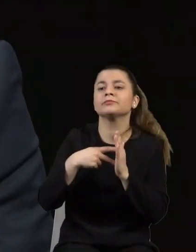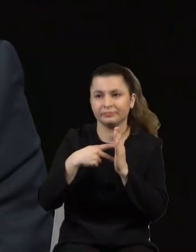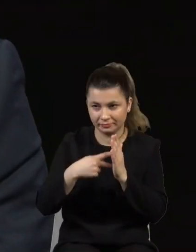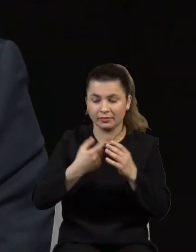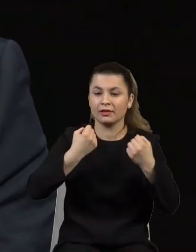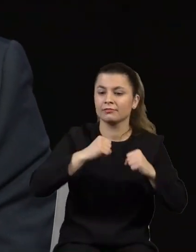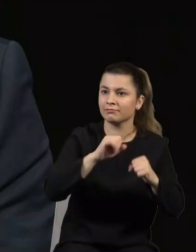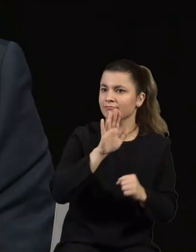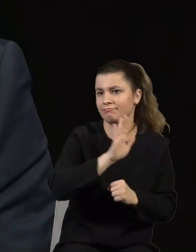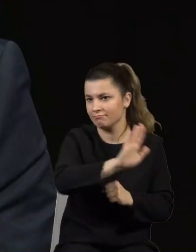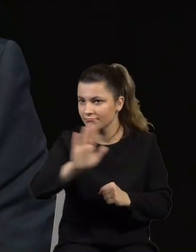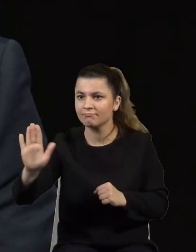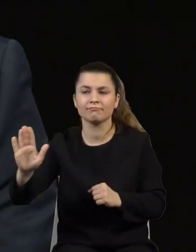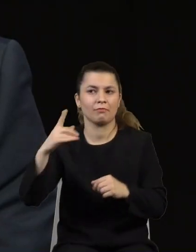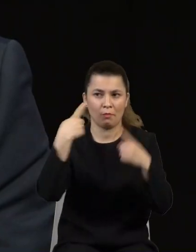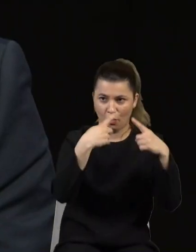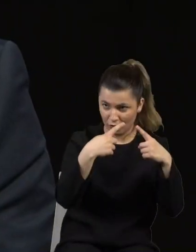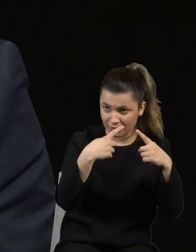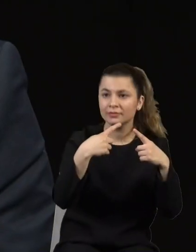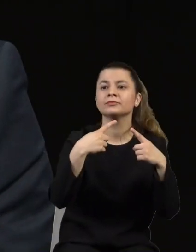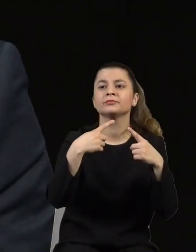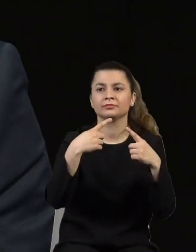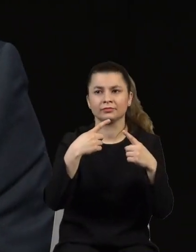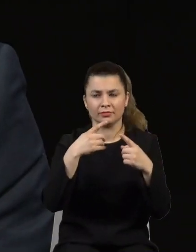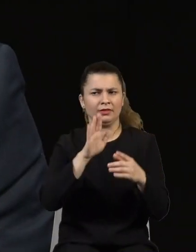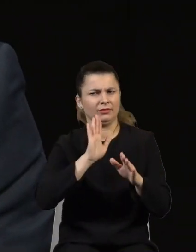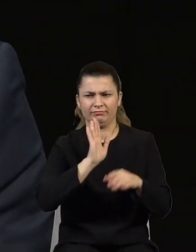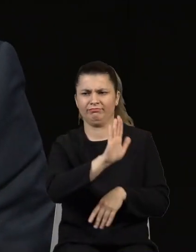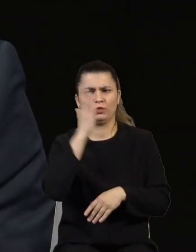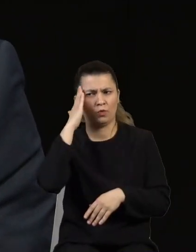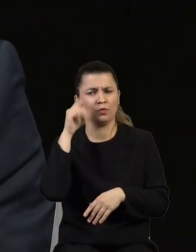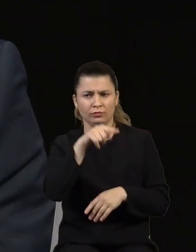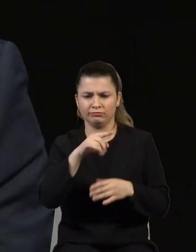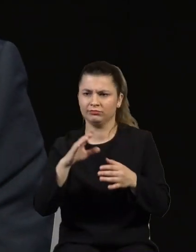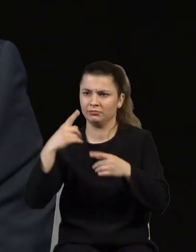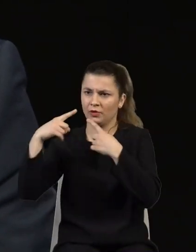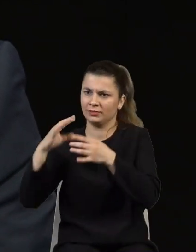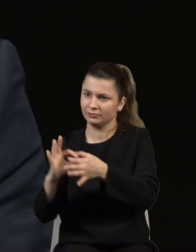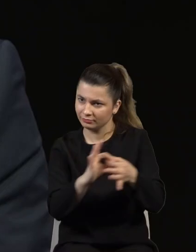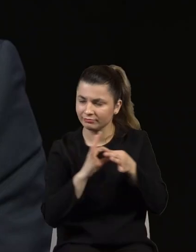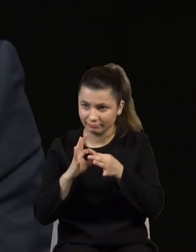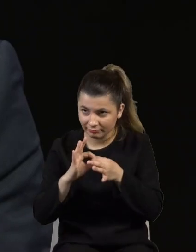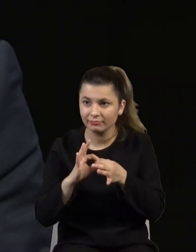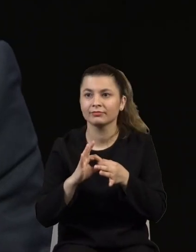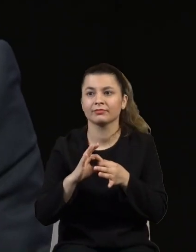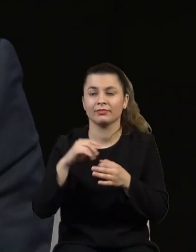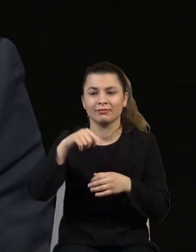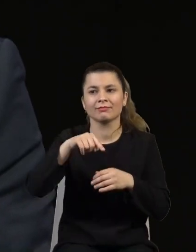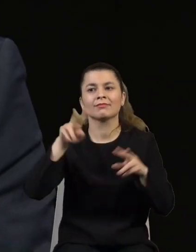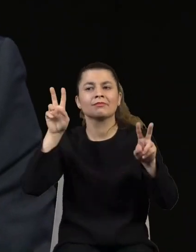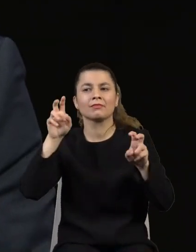policy, which is flexible and multi-dimensional. And that is why